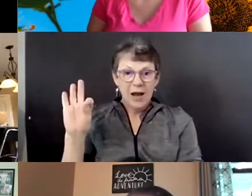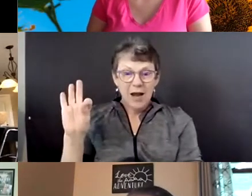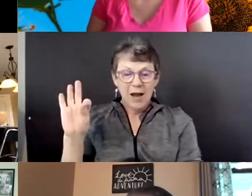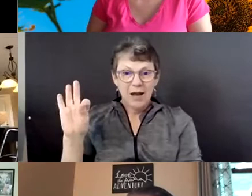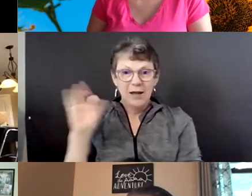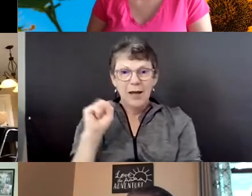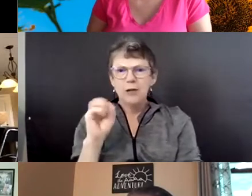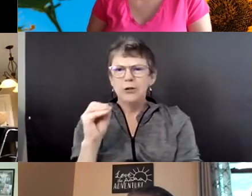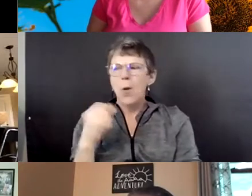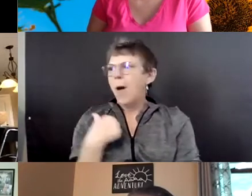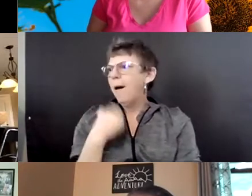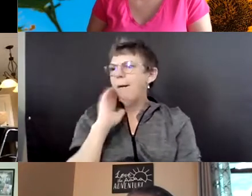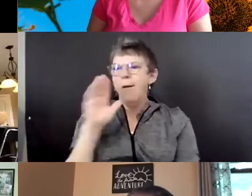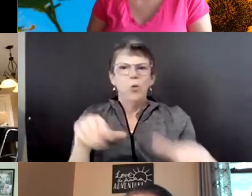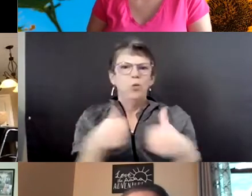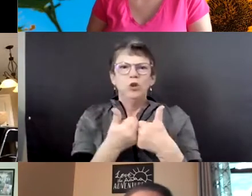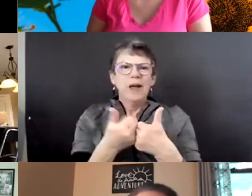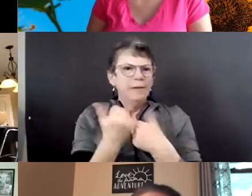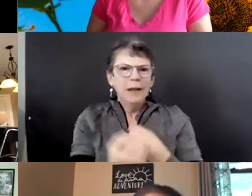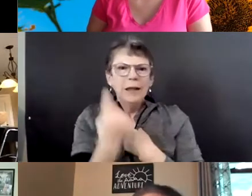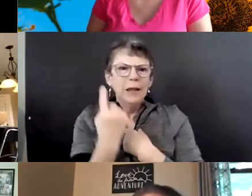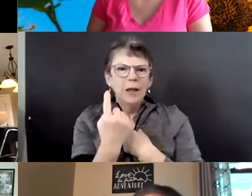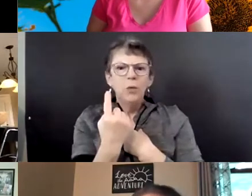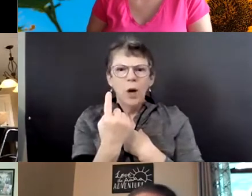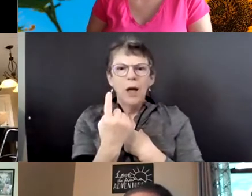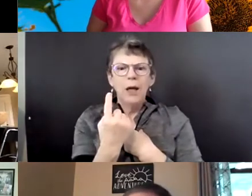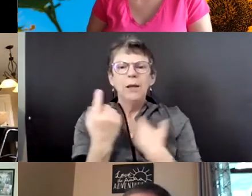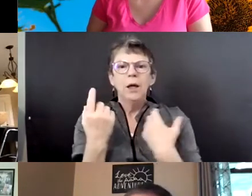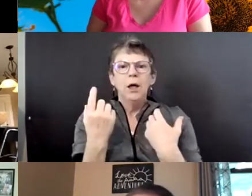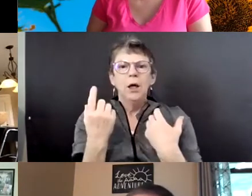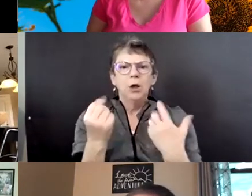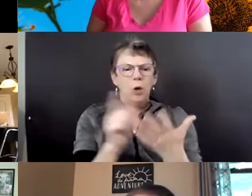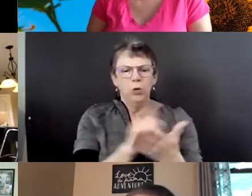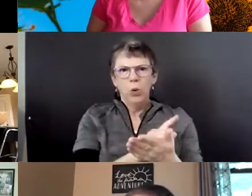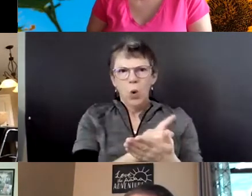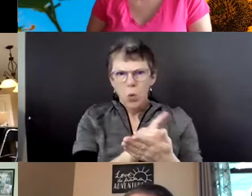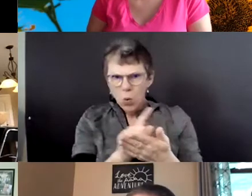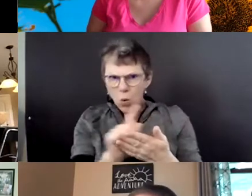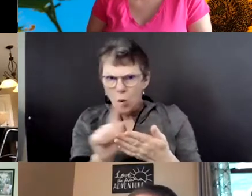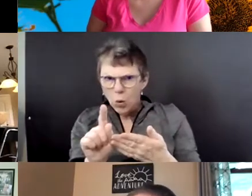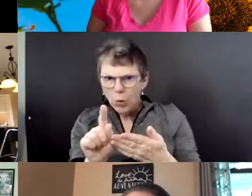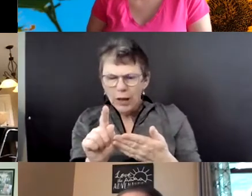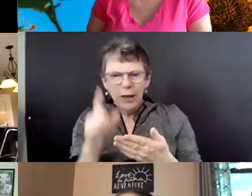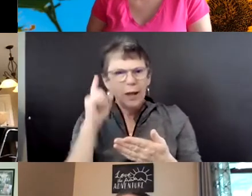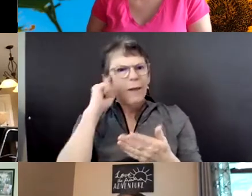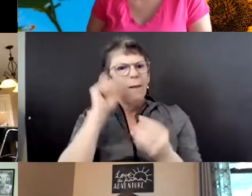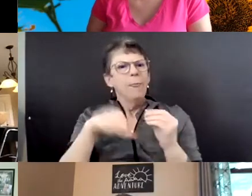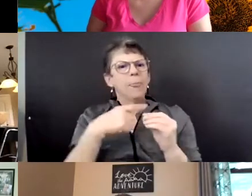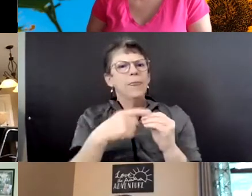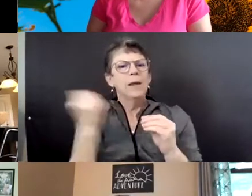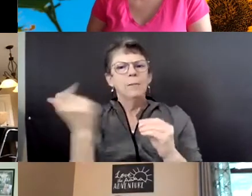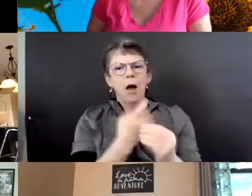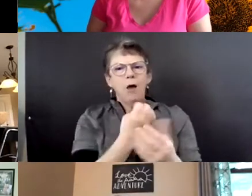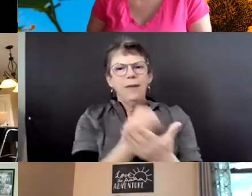challenge anybody to go through a week and think about all of the economic decisions that